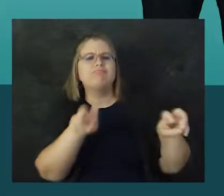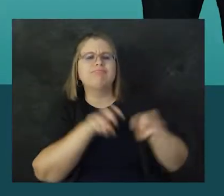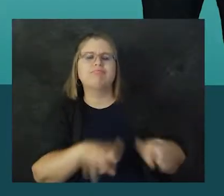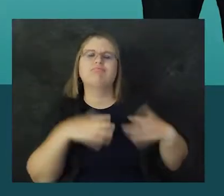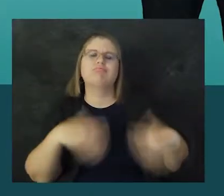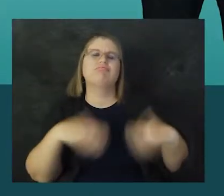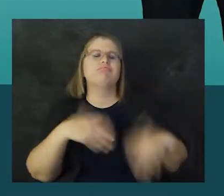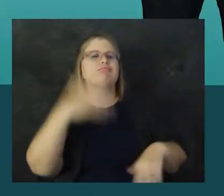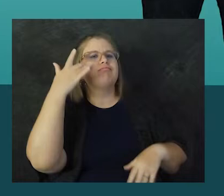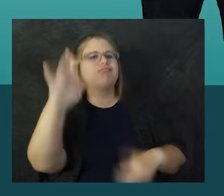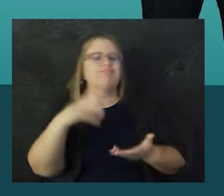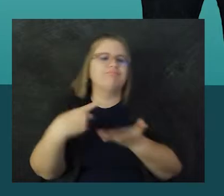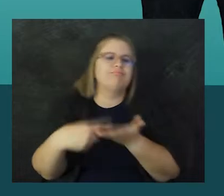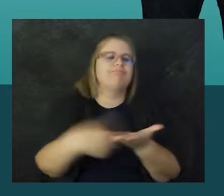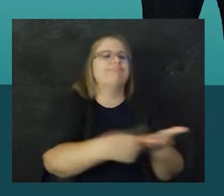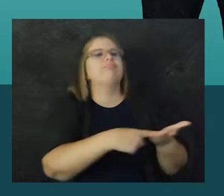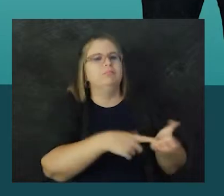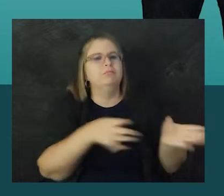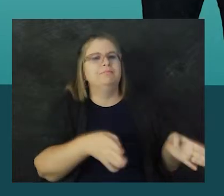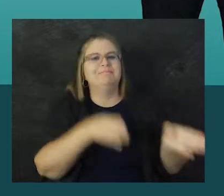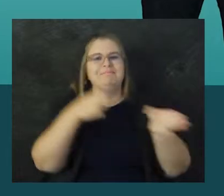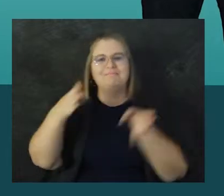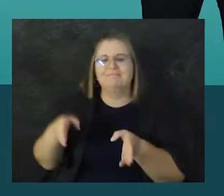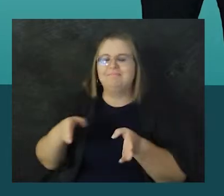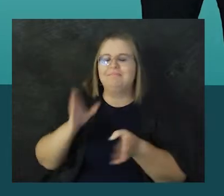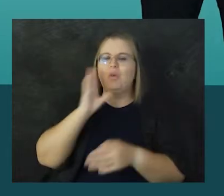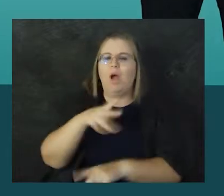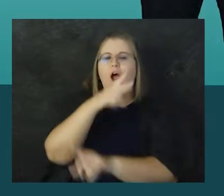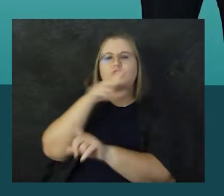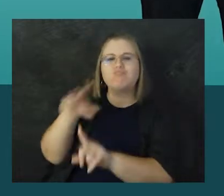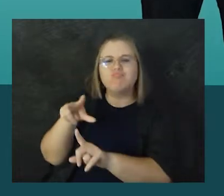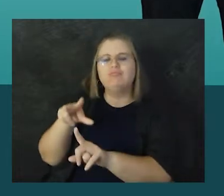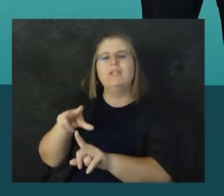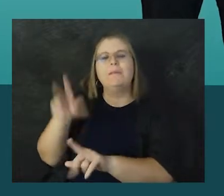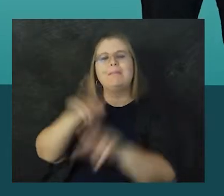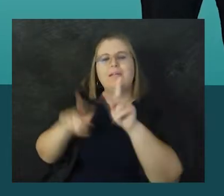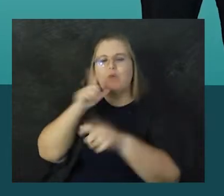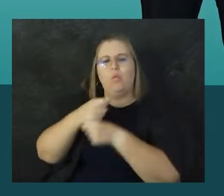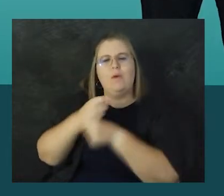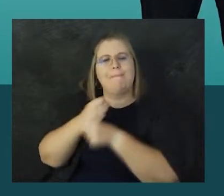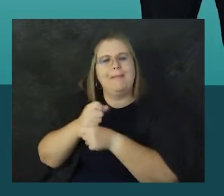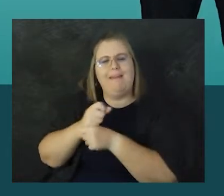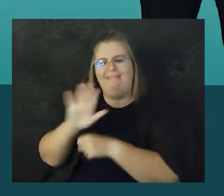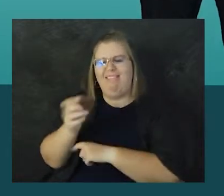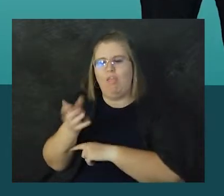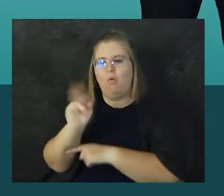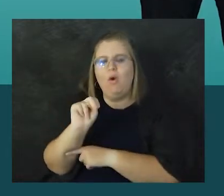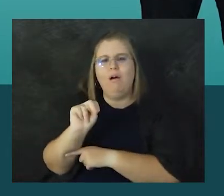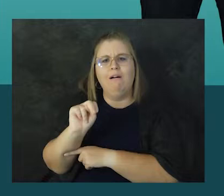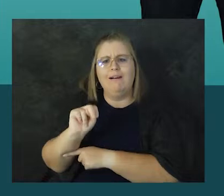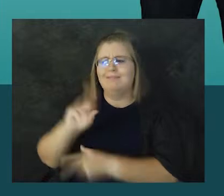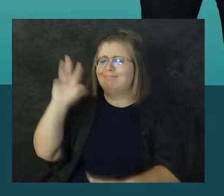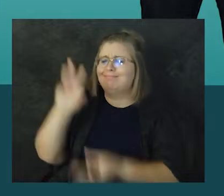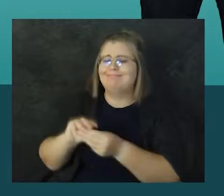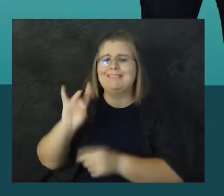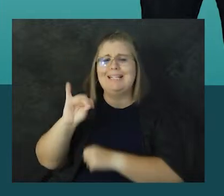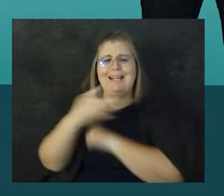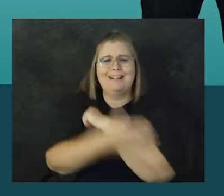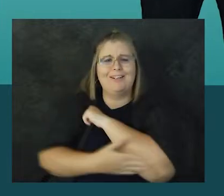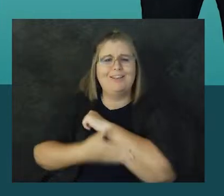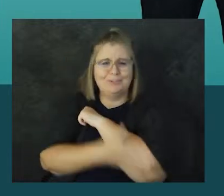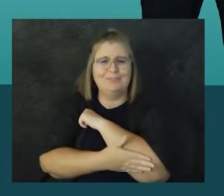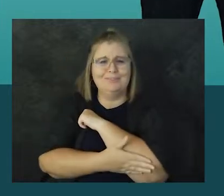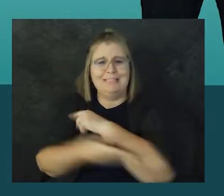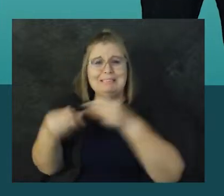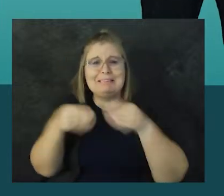In addition to the panels that will feature some of our best and brightest thought leaders, this year we'll be featuring artisans from more than 80 countries